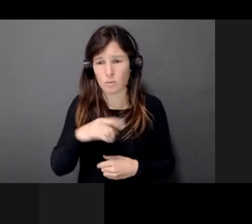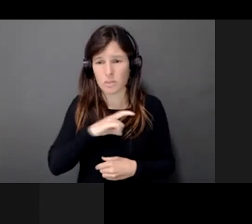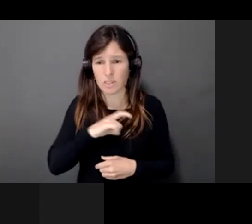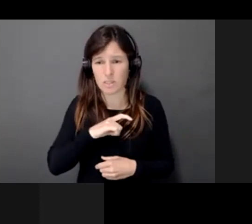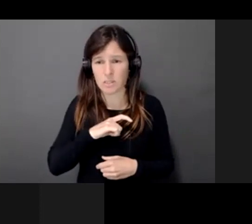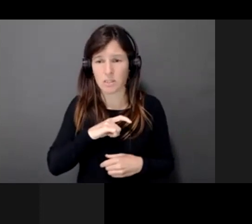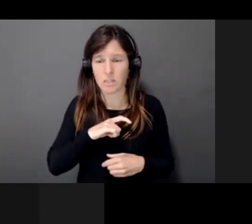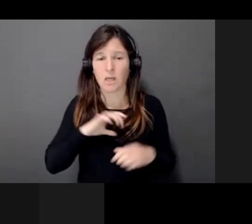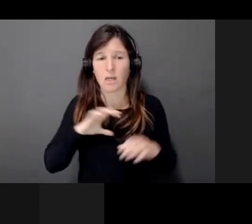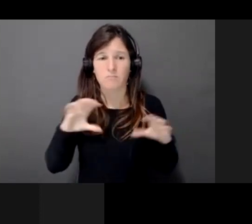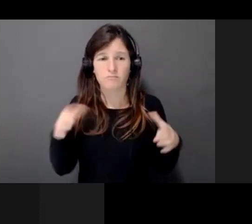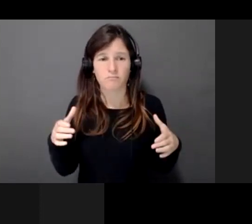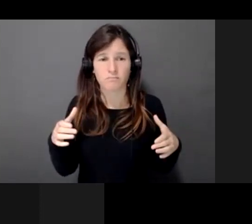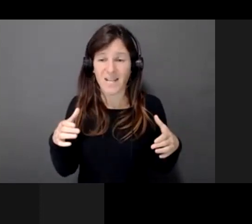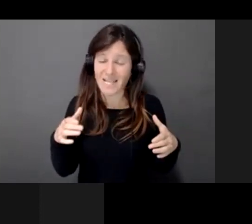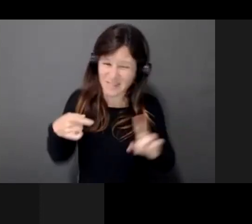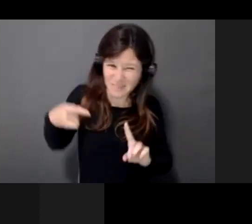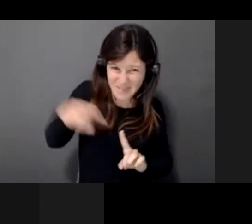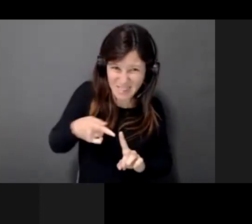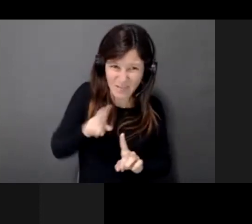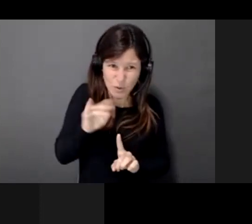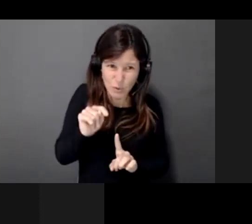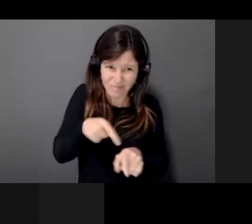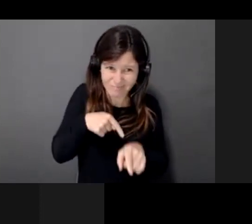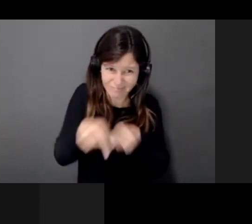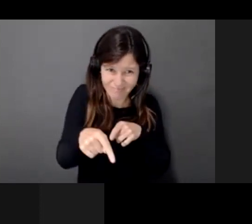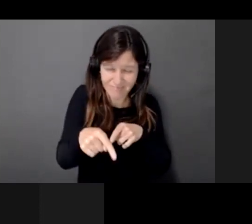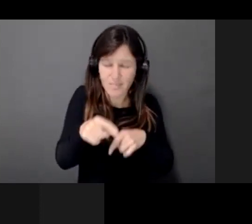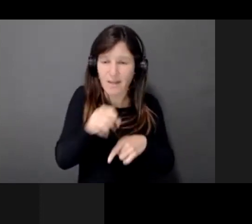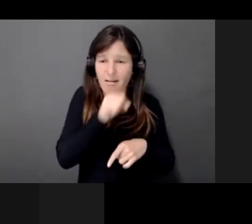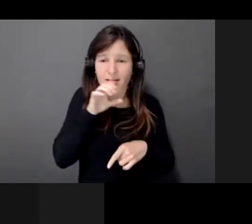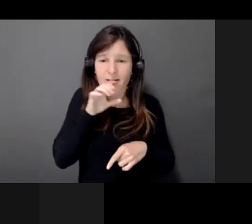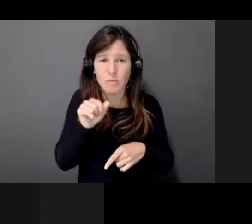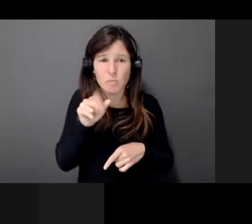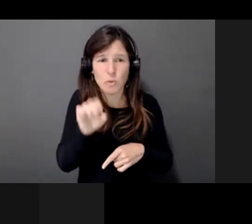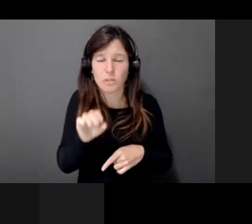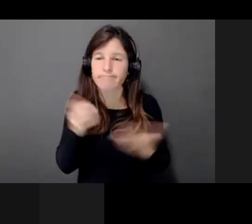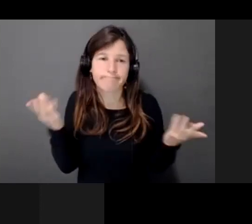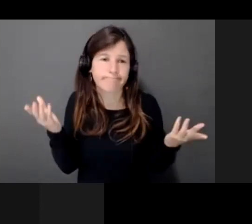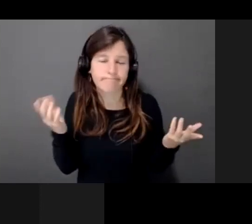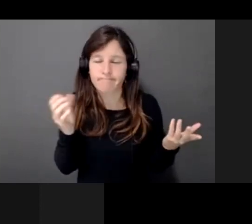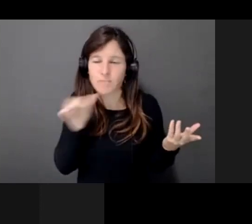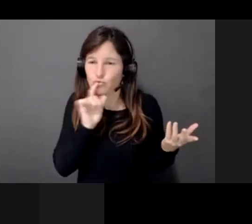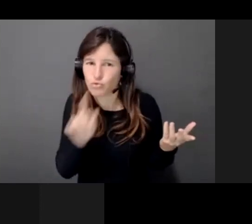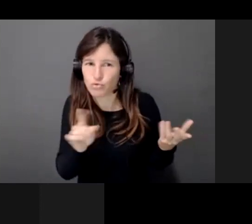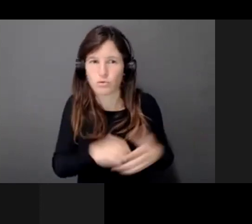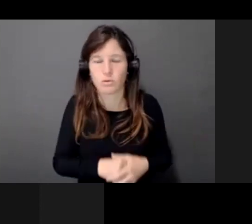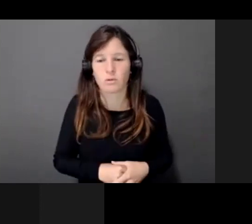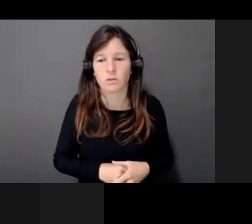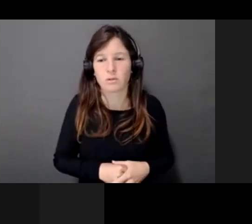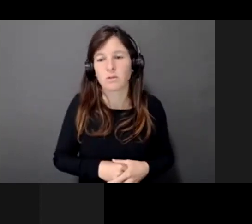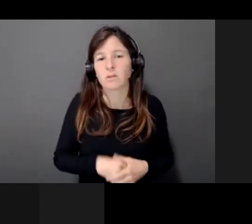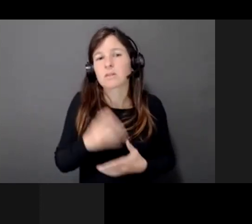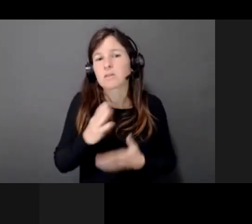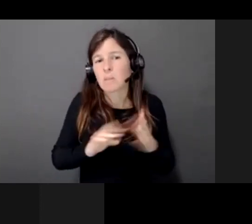dedicated service-wide unit dealing with elder abuse, but certainly within various districts, 4 district, 5